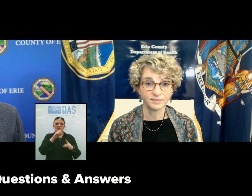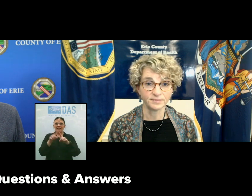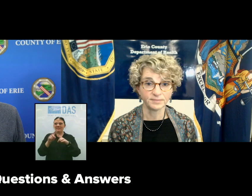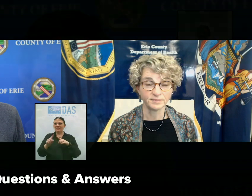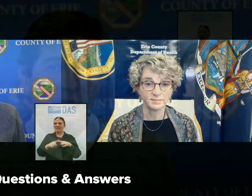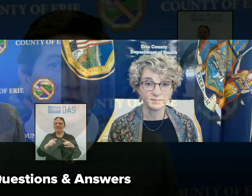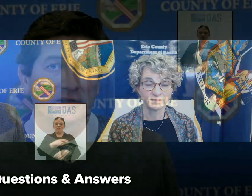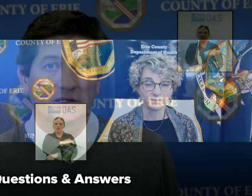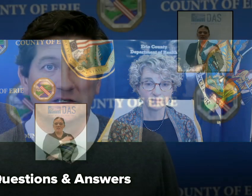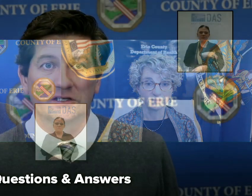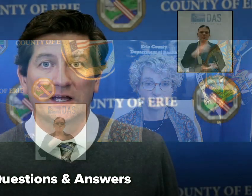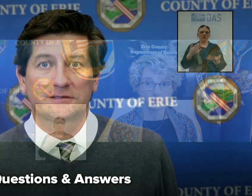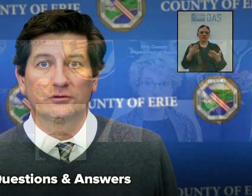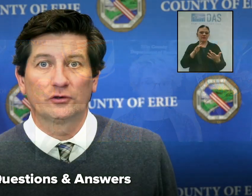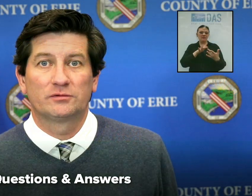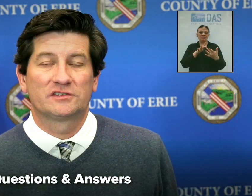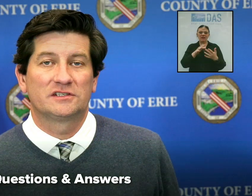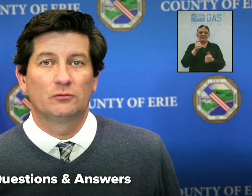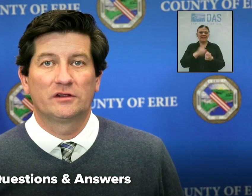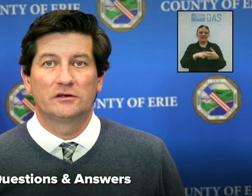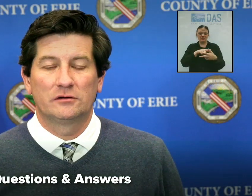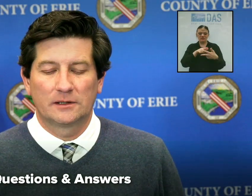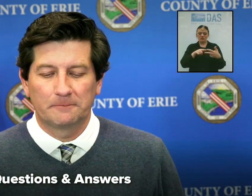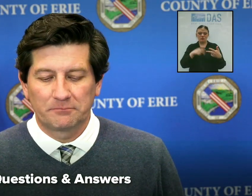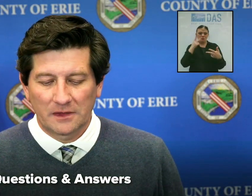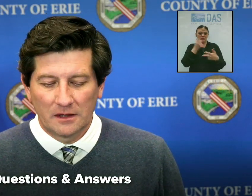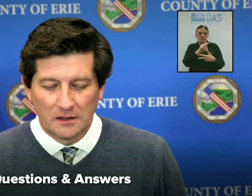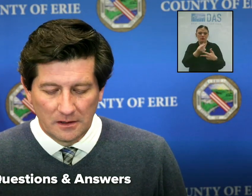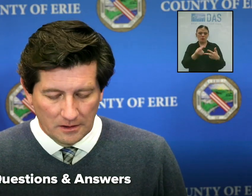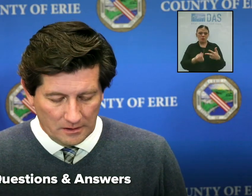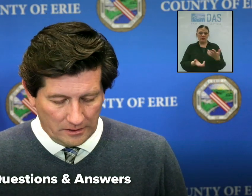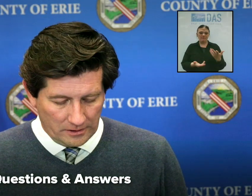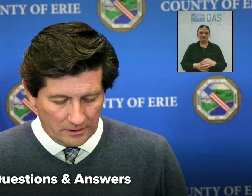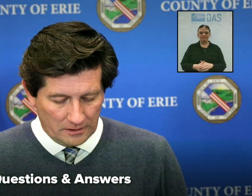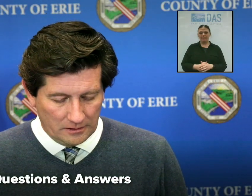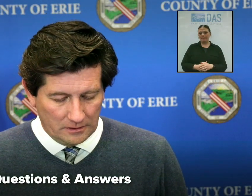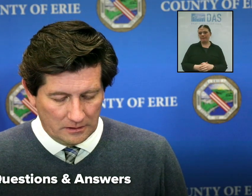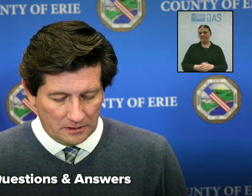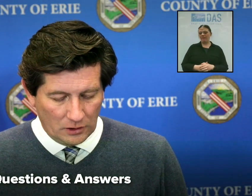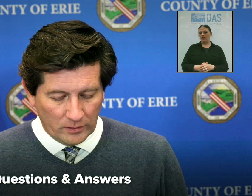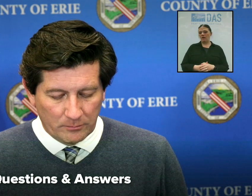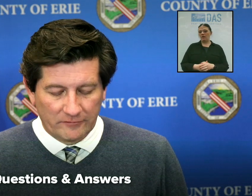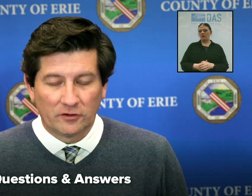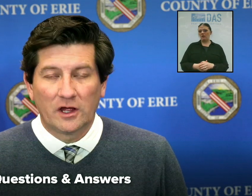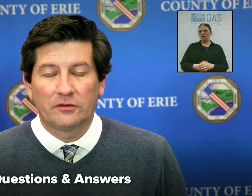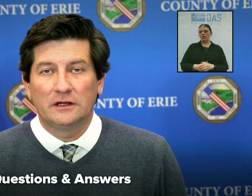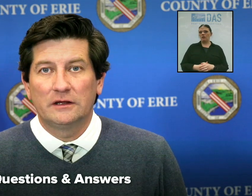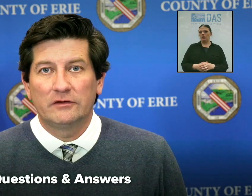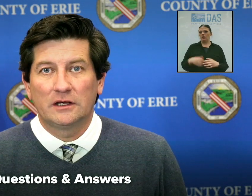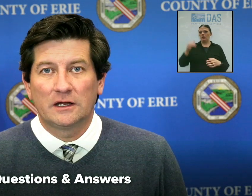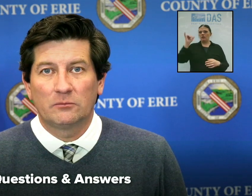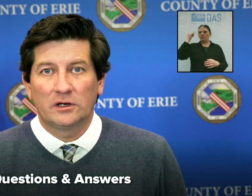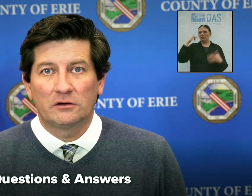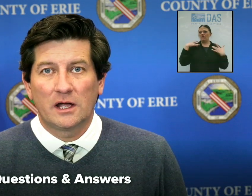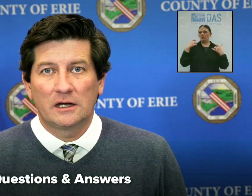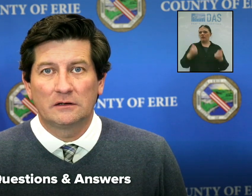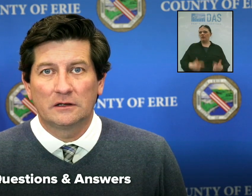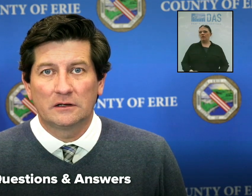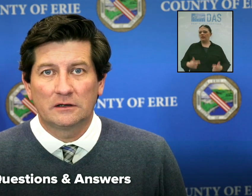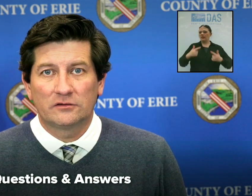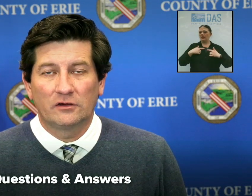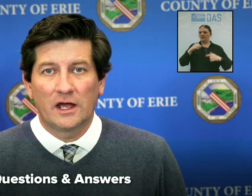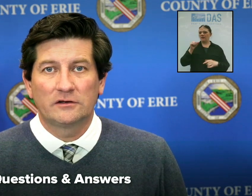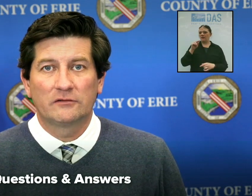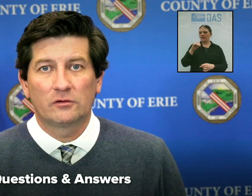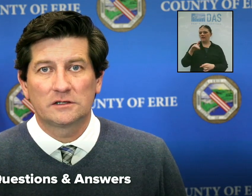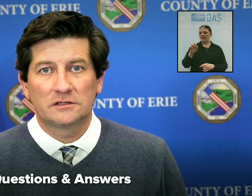I'd suggest you do contact each of the hospital groups to see what they're doing. I know we had Buffalo Healthy Living and Annette Pinder on.